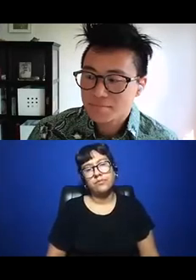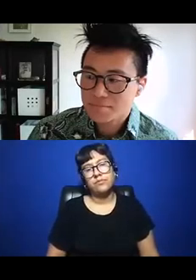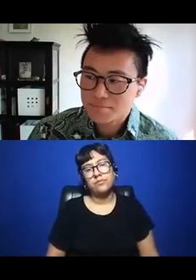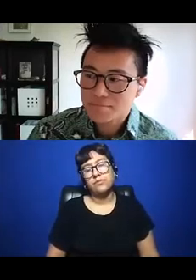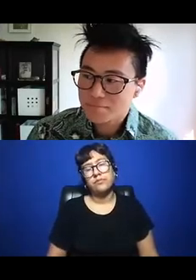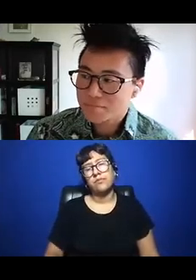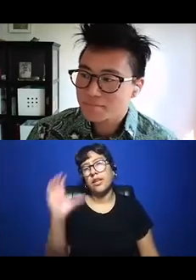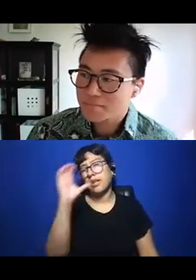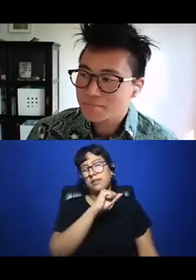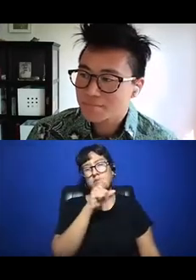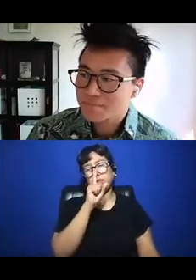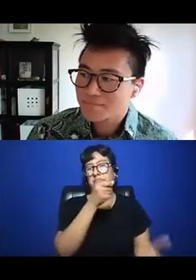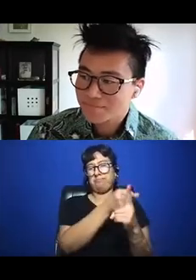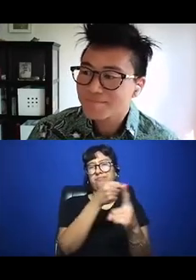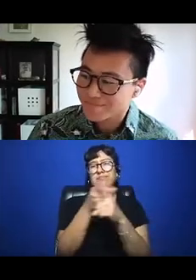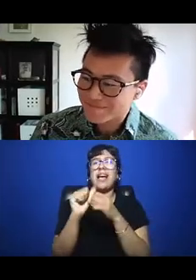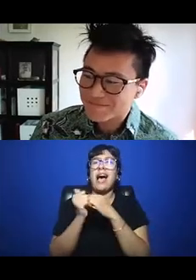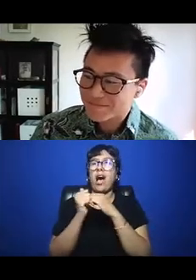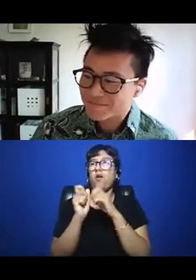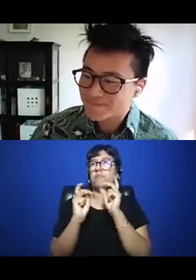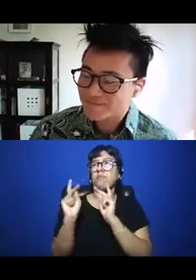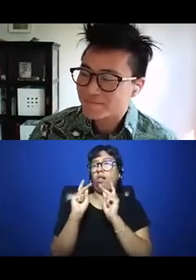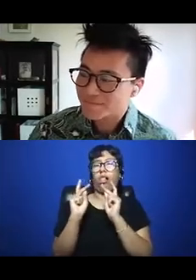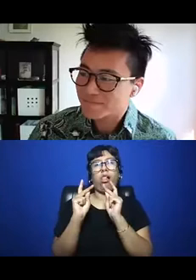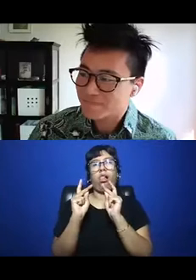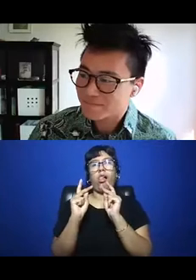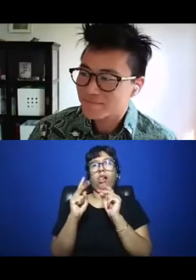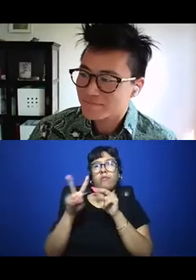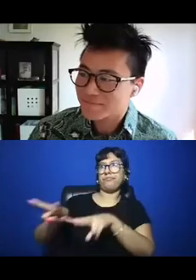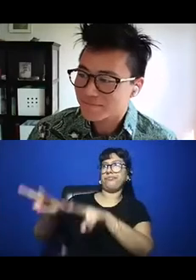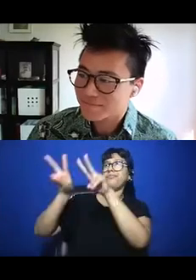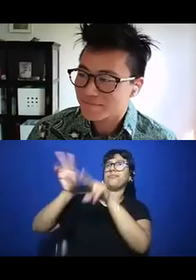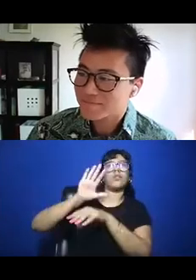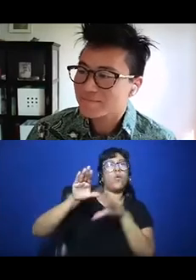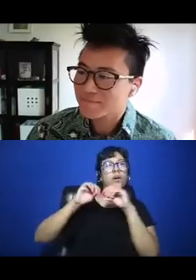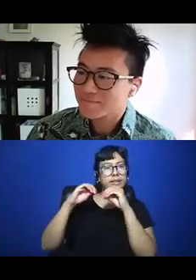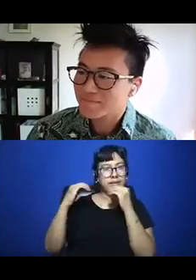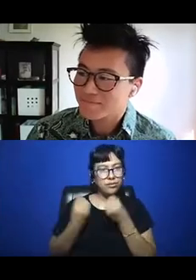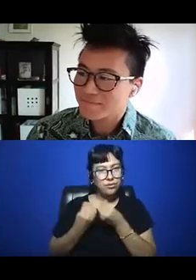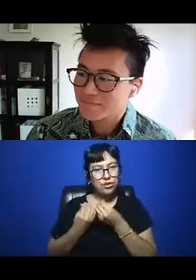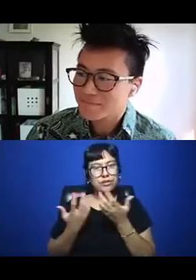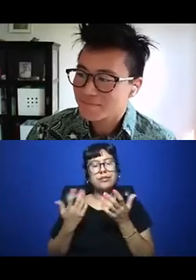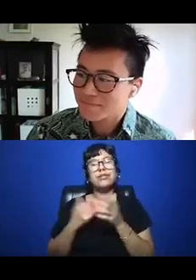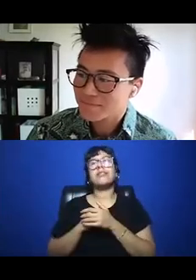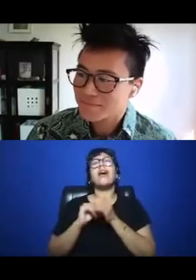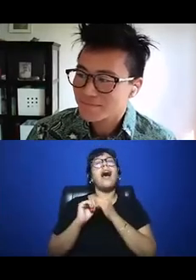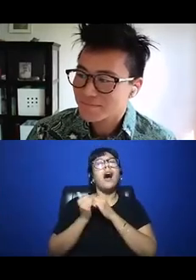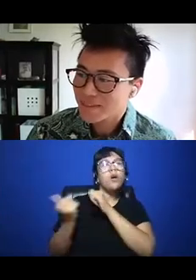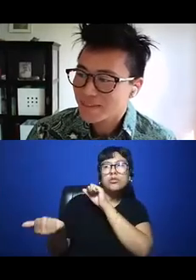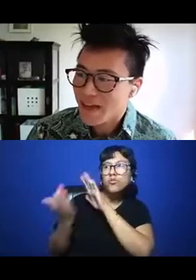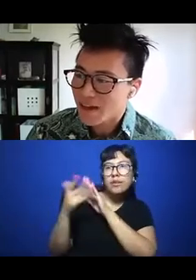guess it just affects like how people see like your organization and how you address things like